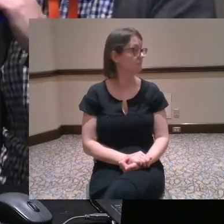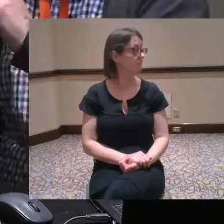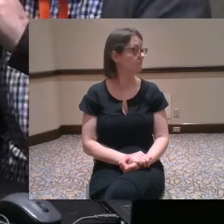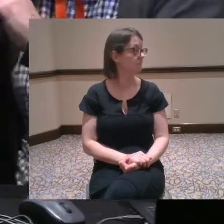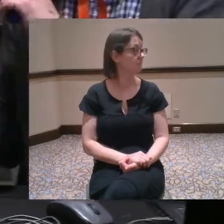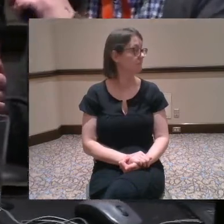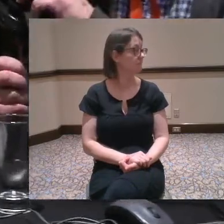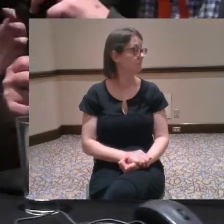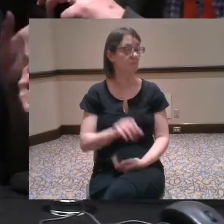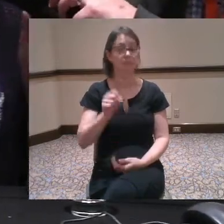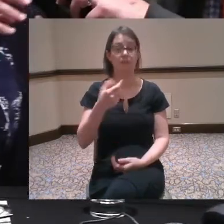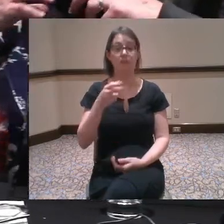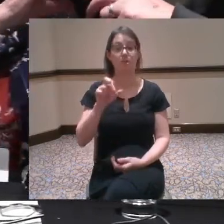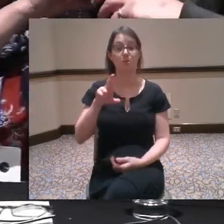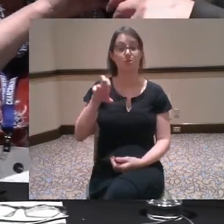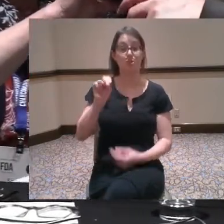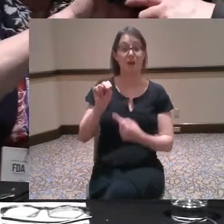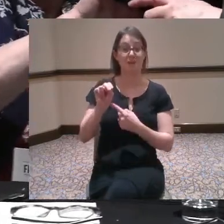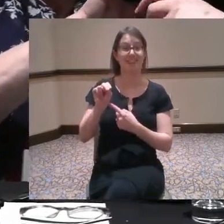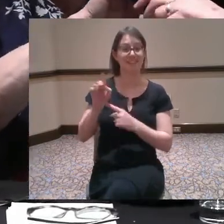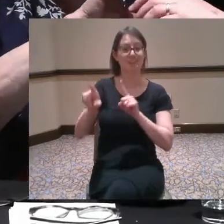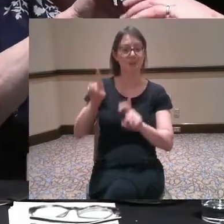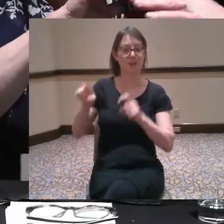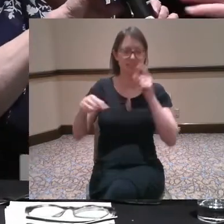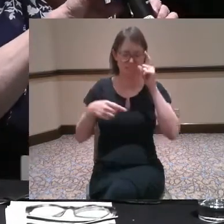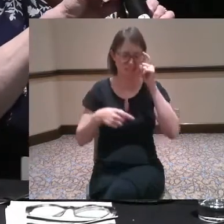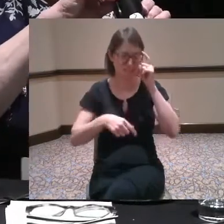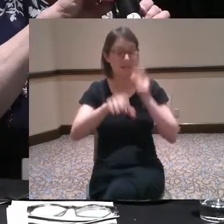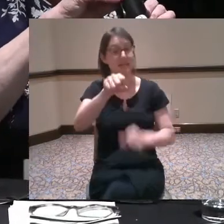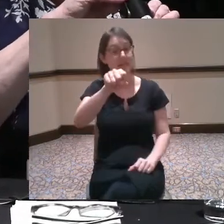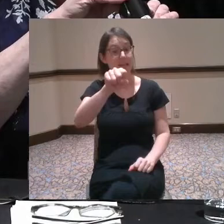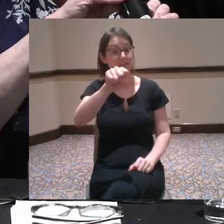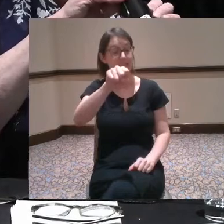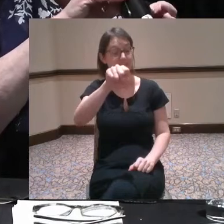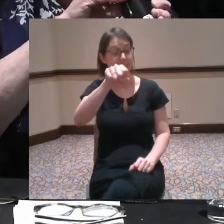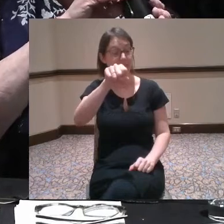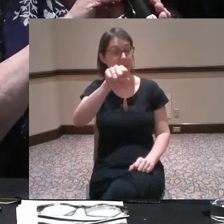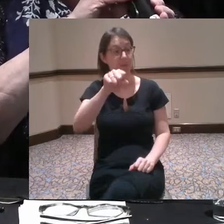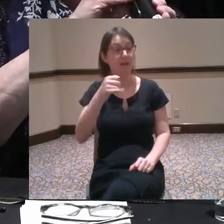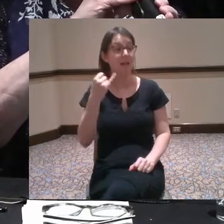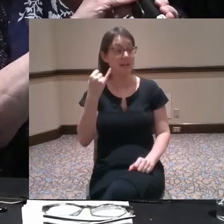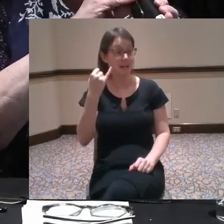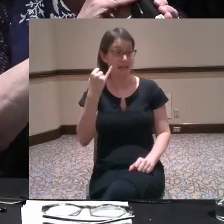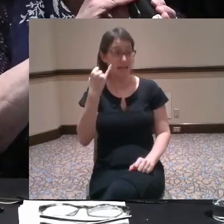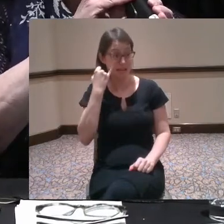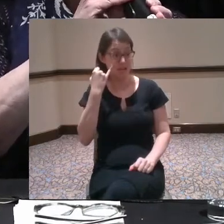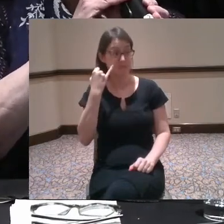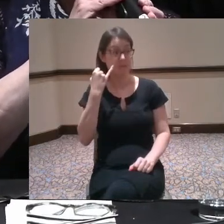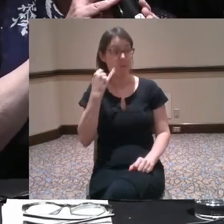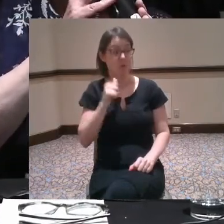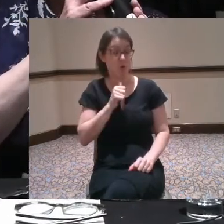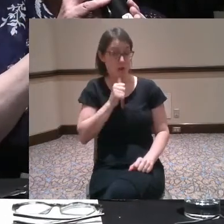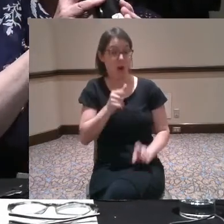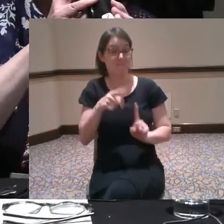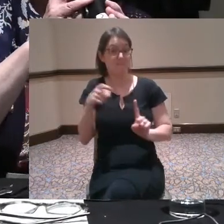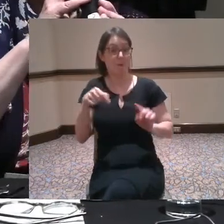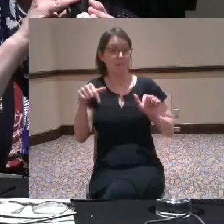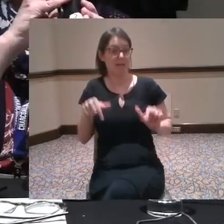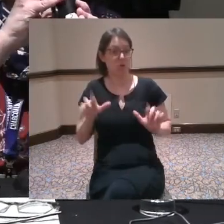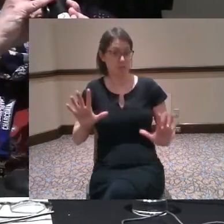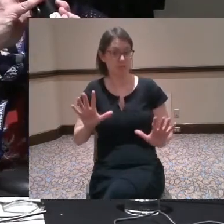Sharon, the journalist, has a question. Yeah. Actually, for those of you who aren't from Pittsburgh, is there